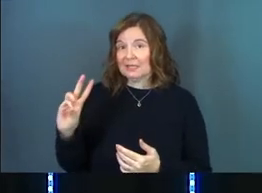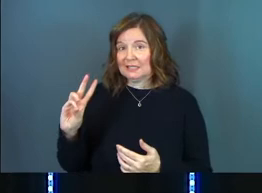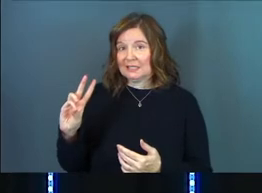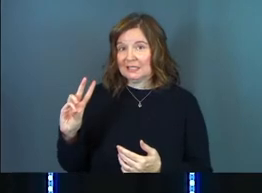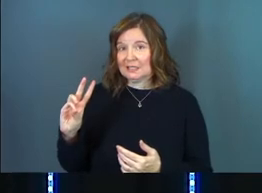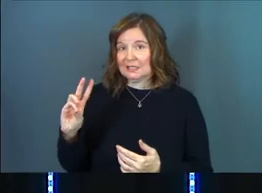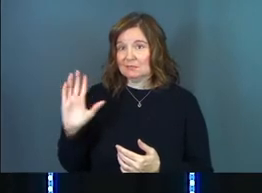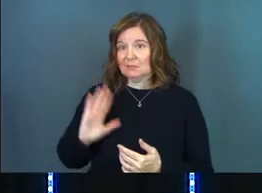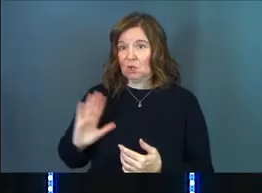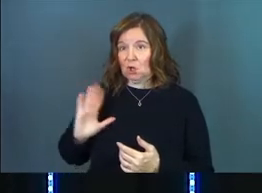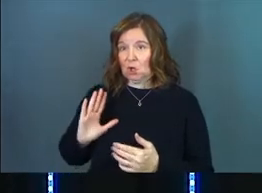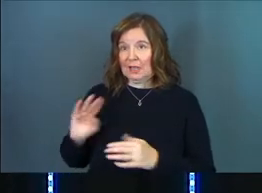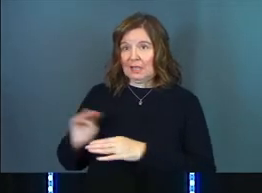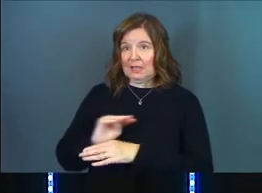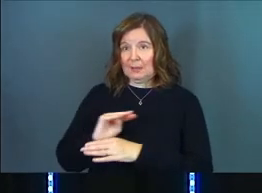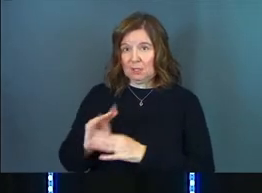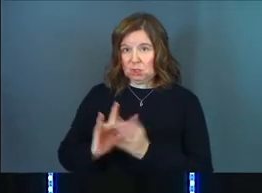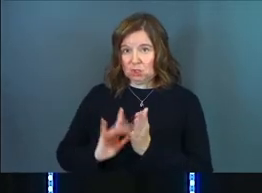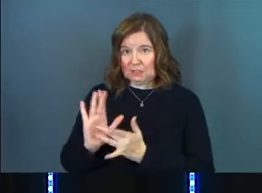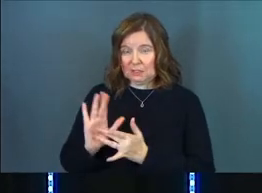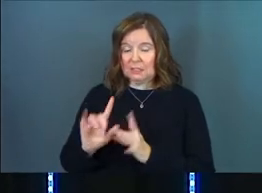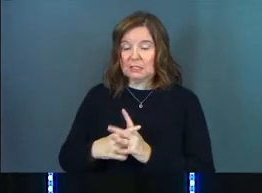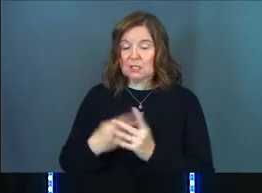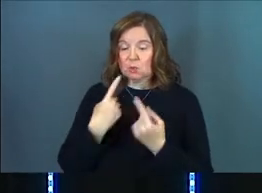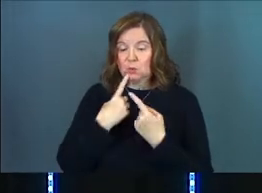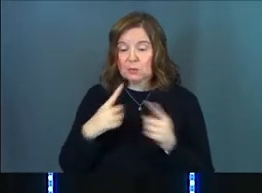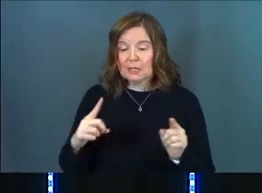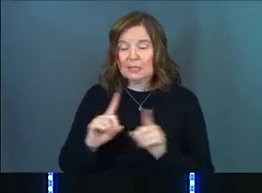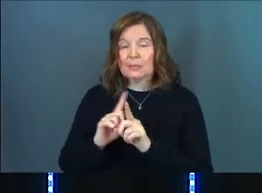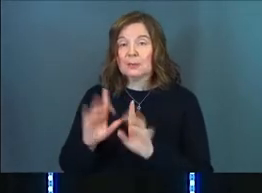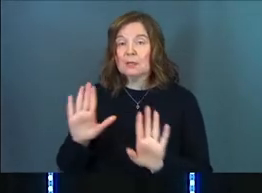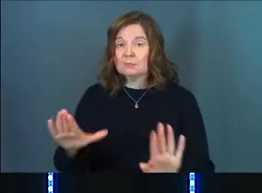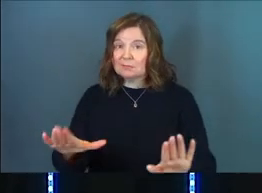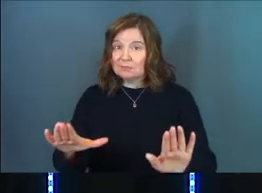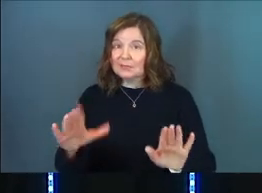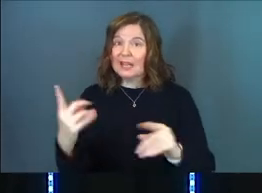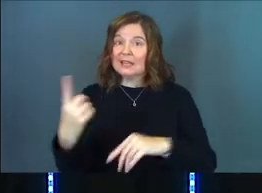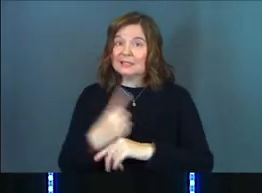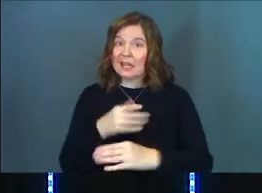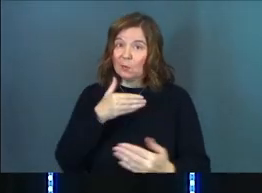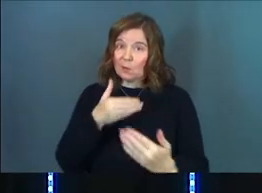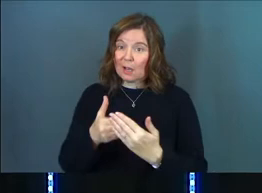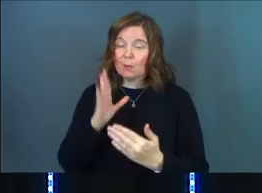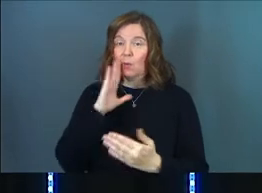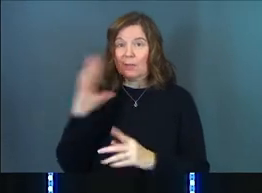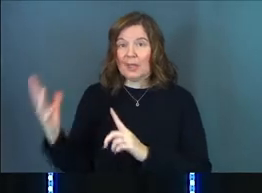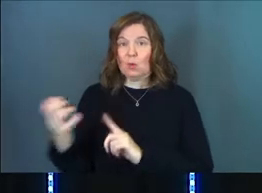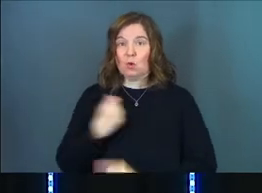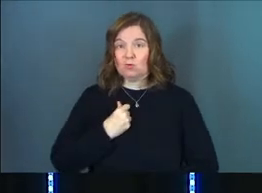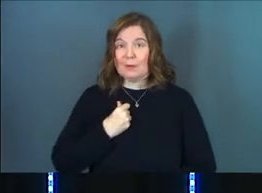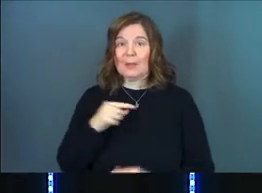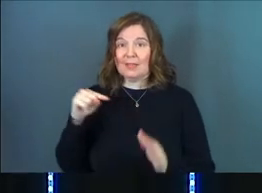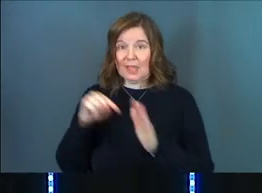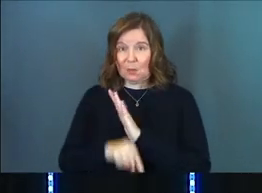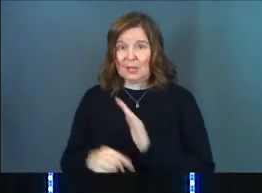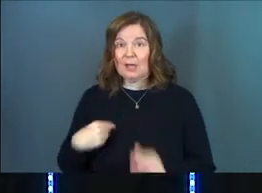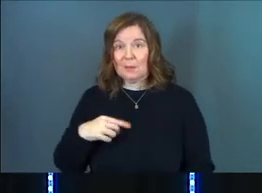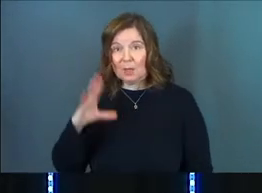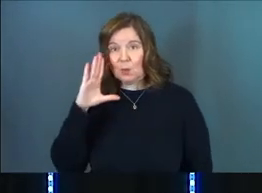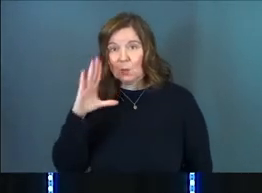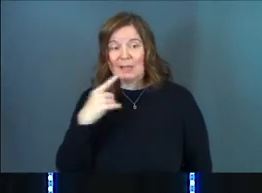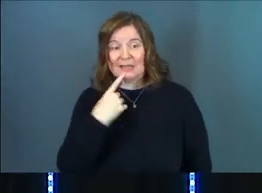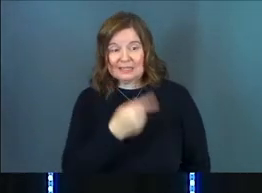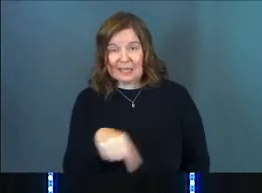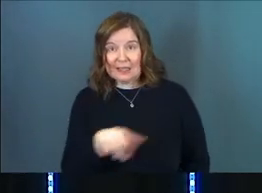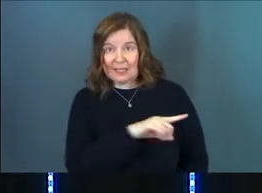is earlier in the ministry of Jesus, Jesus starts to tell the disciples, he says, you know what, a day's going to come where they're going to arrest me and they're going to kill me. And he tells